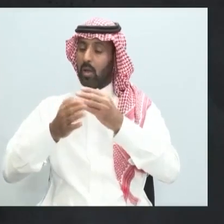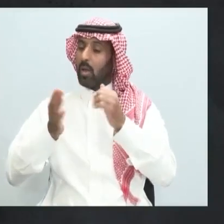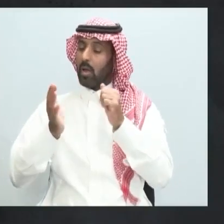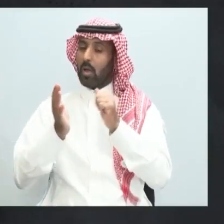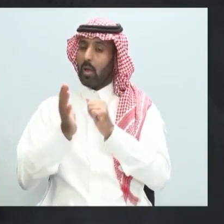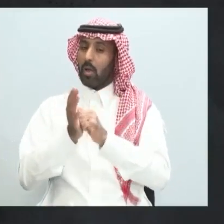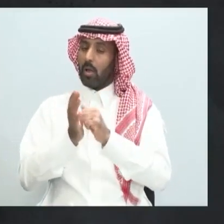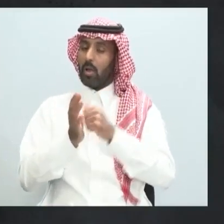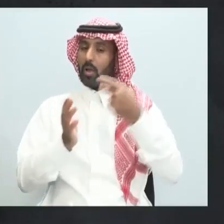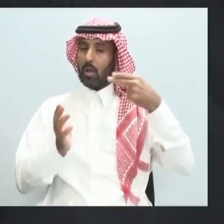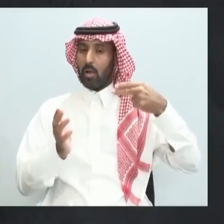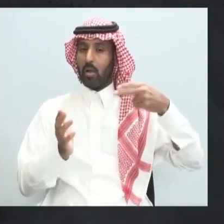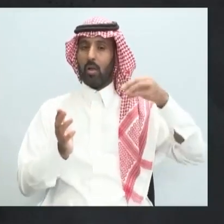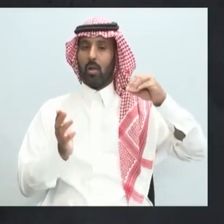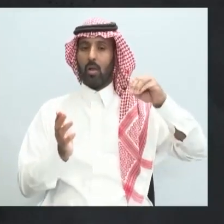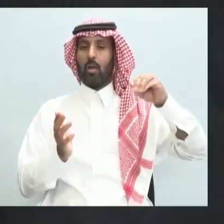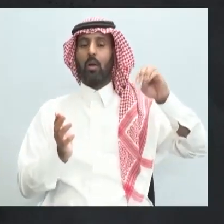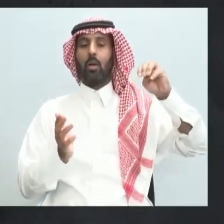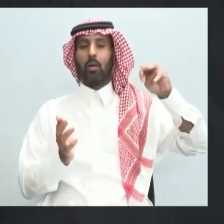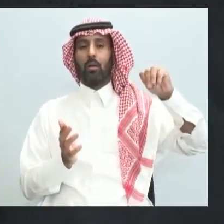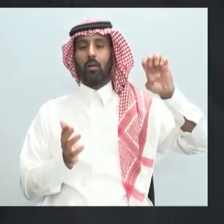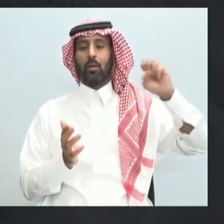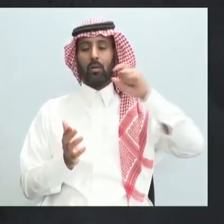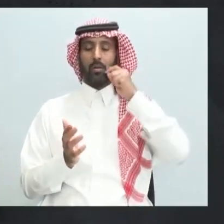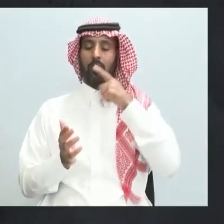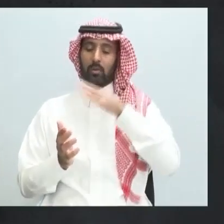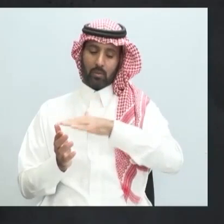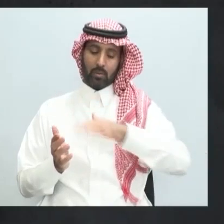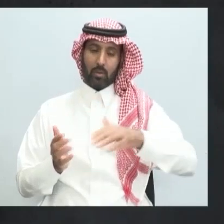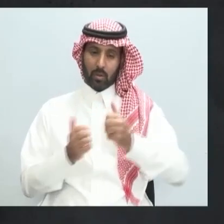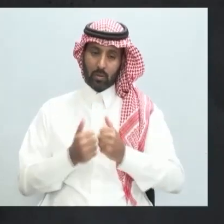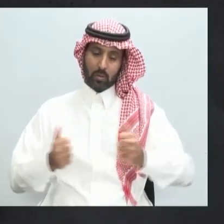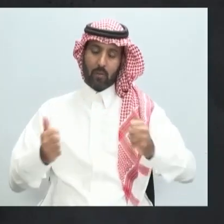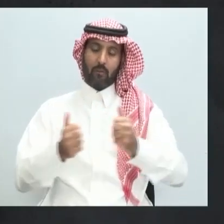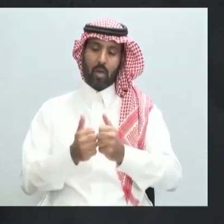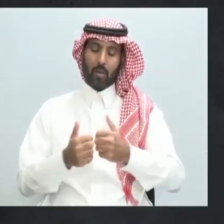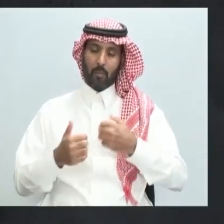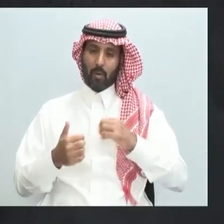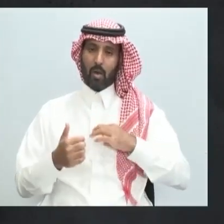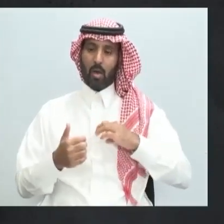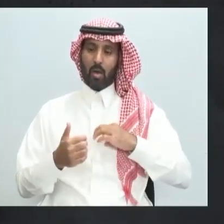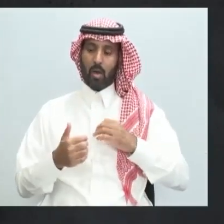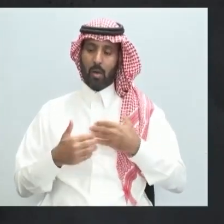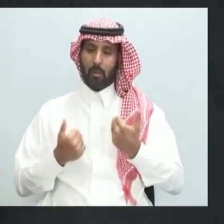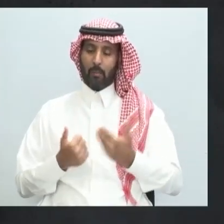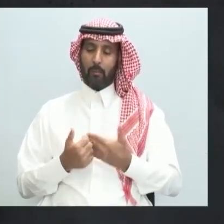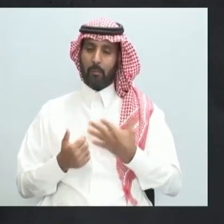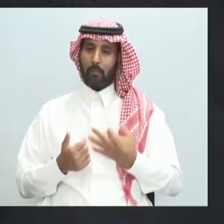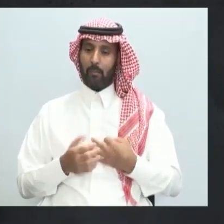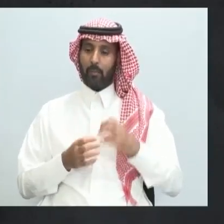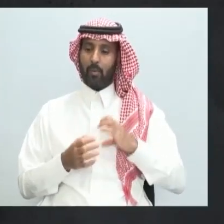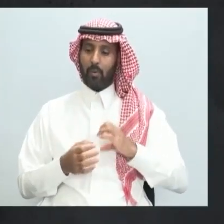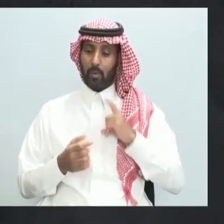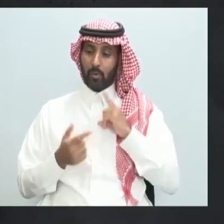is, as said in the article, the laughter of the baby, the family that lives in that house, which makes it a